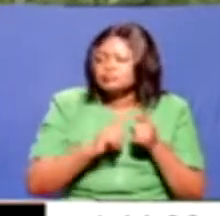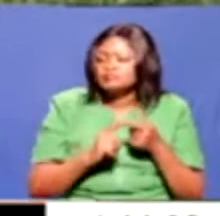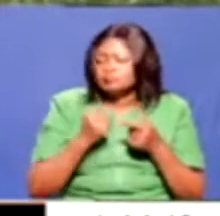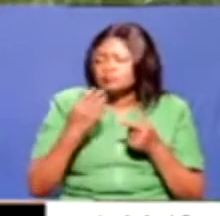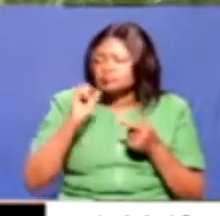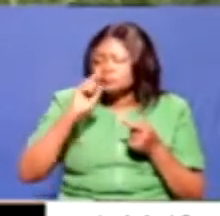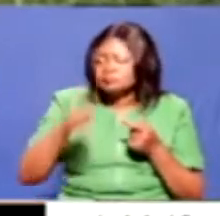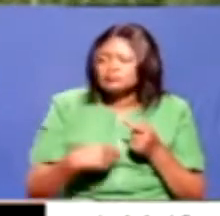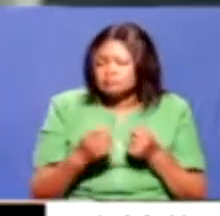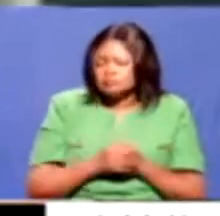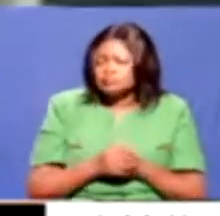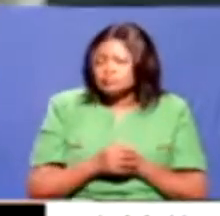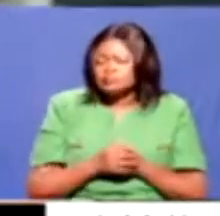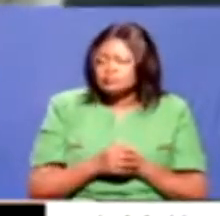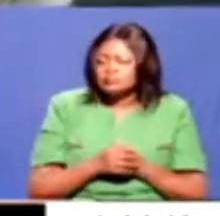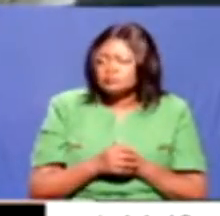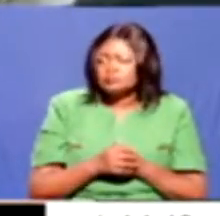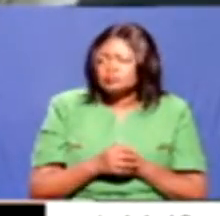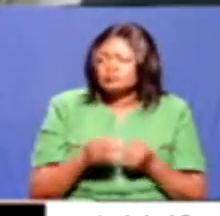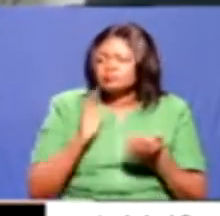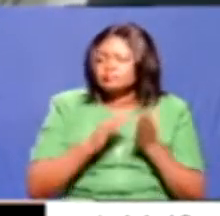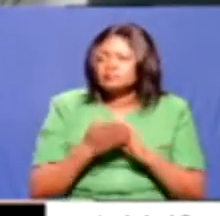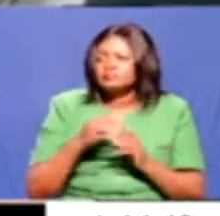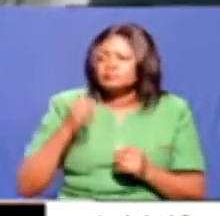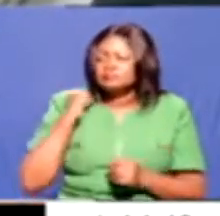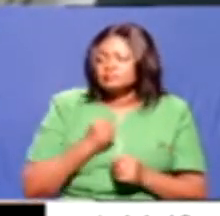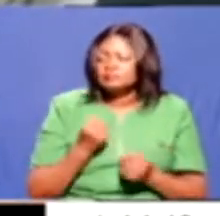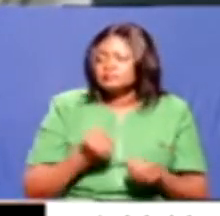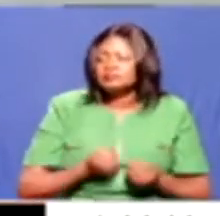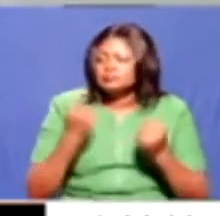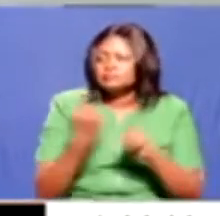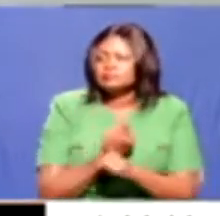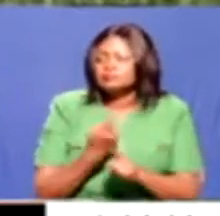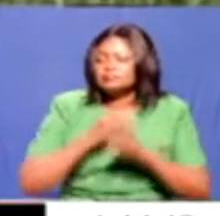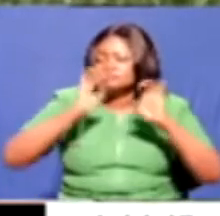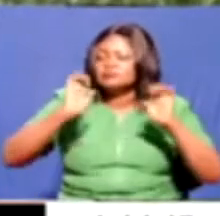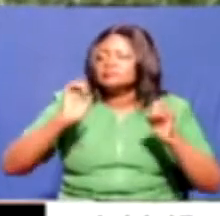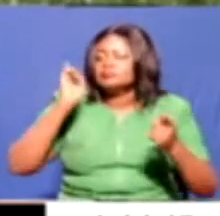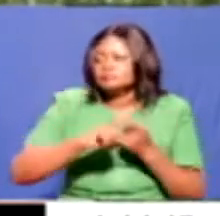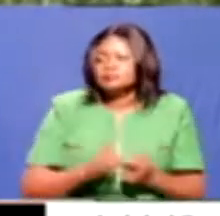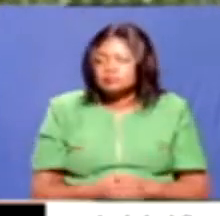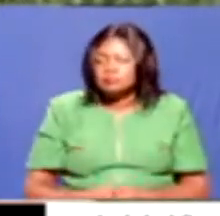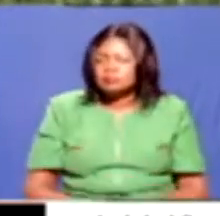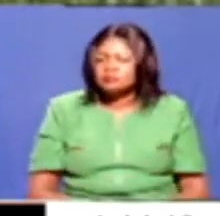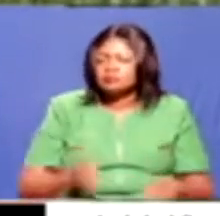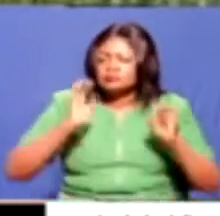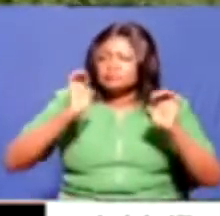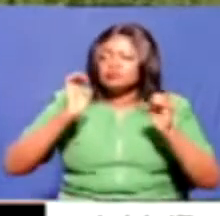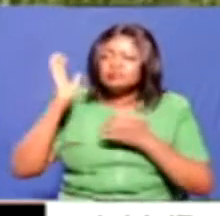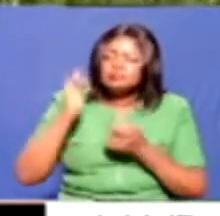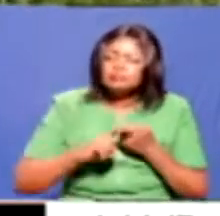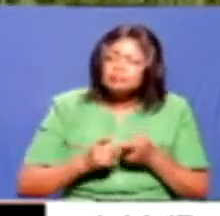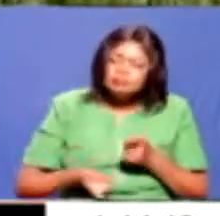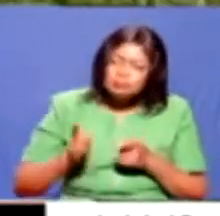50,000 metric tons of wheat, packed in bags and supplied into several Ethiopian destinations. Ethiopia is expected to increase